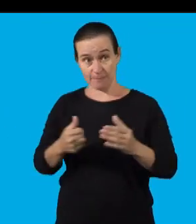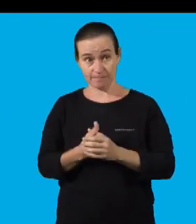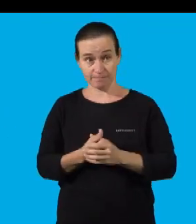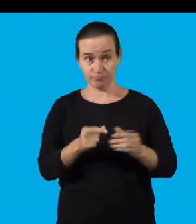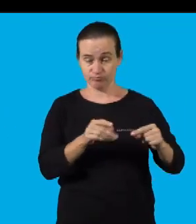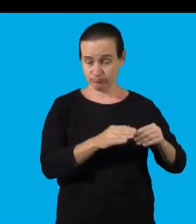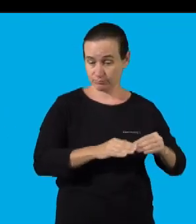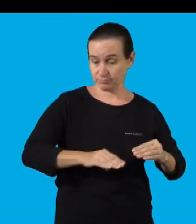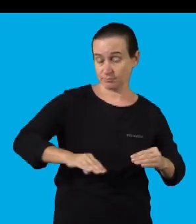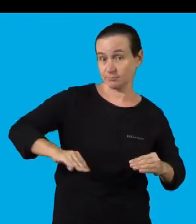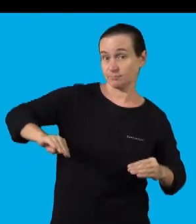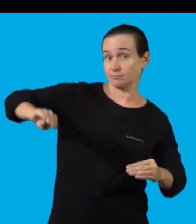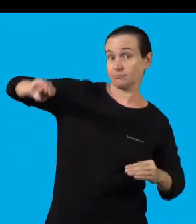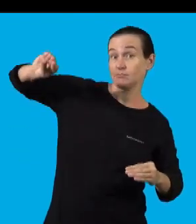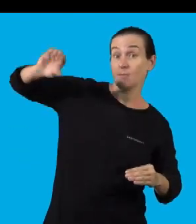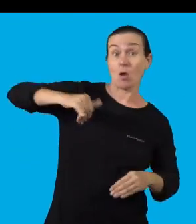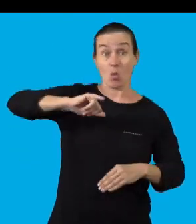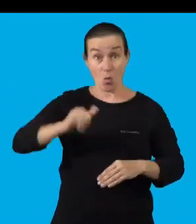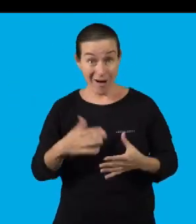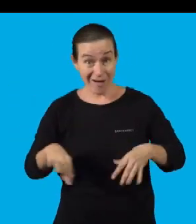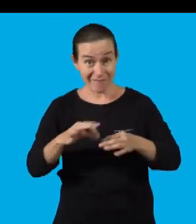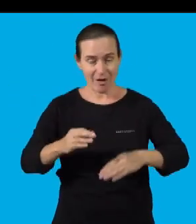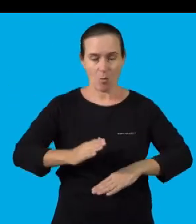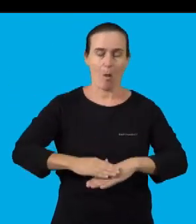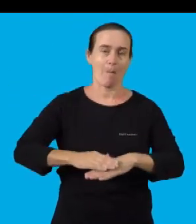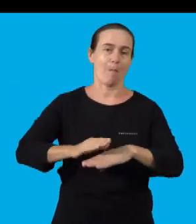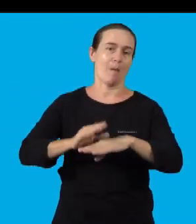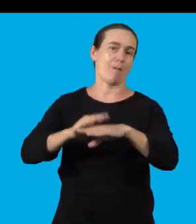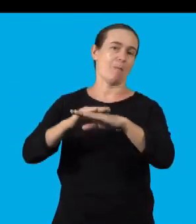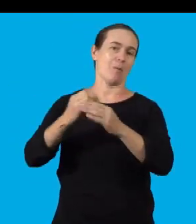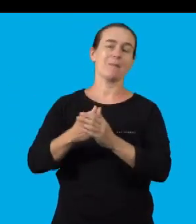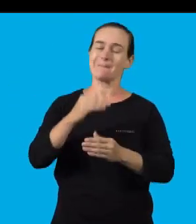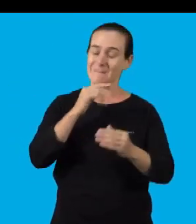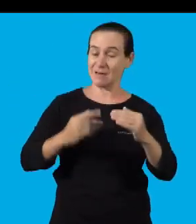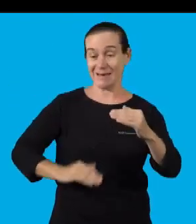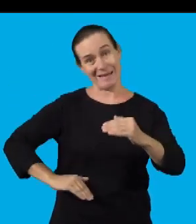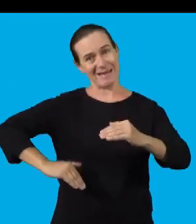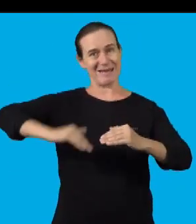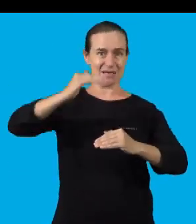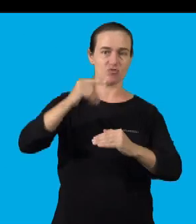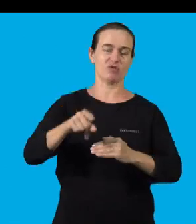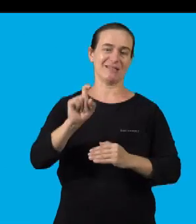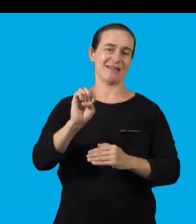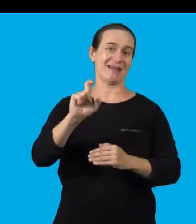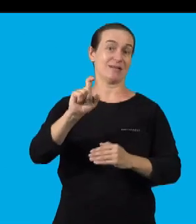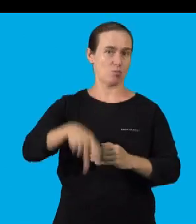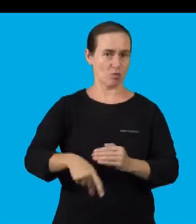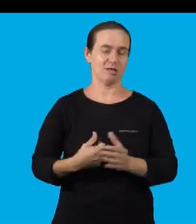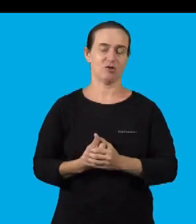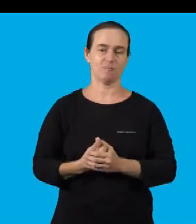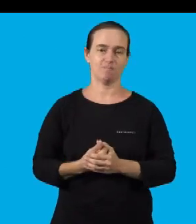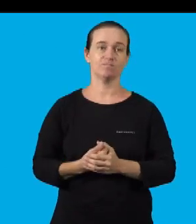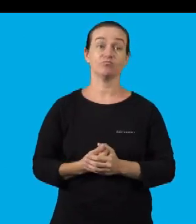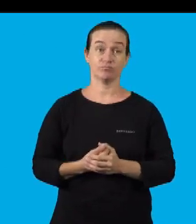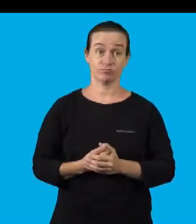move along our graph, the y values are increasing, which means that this is an increasing